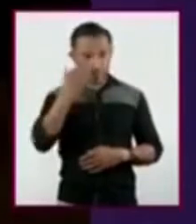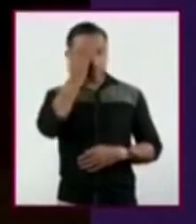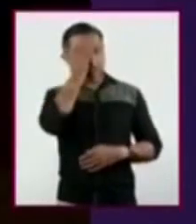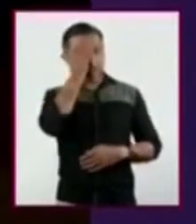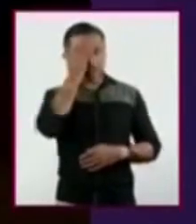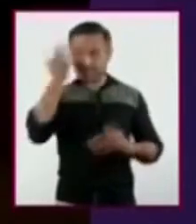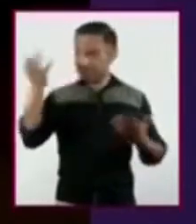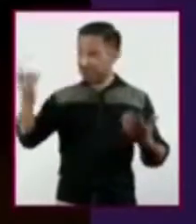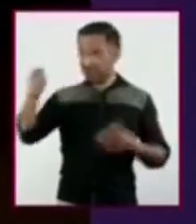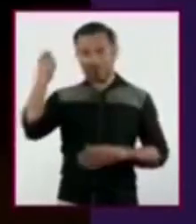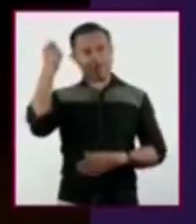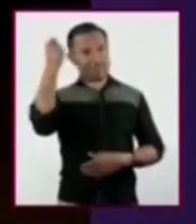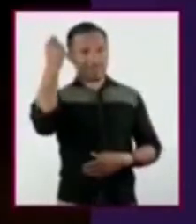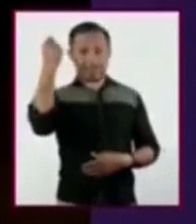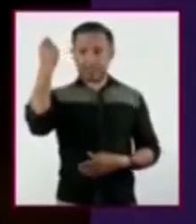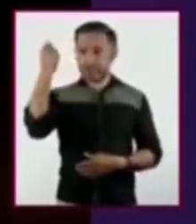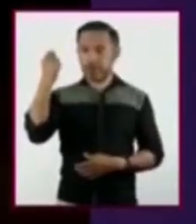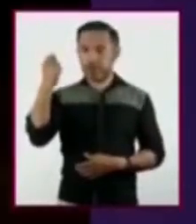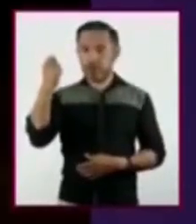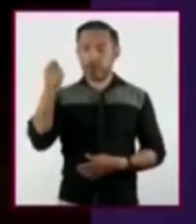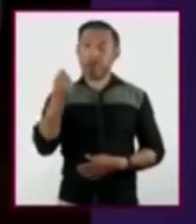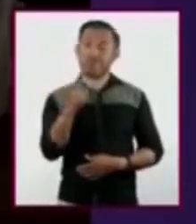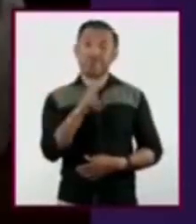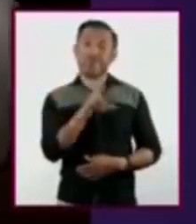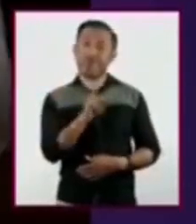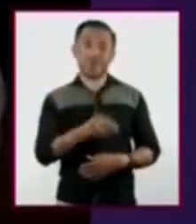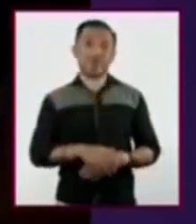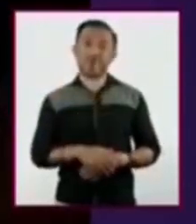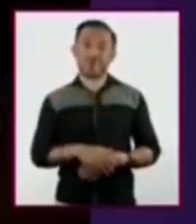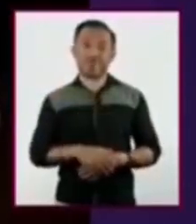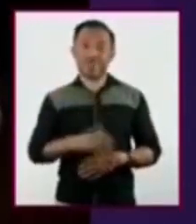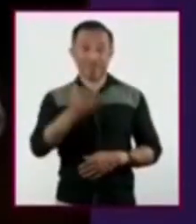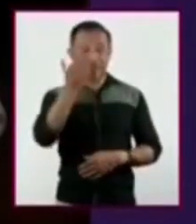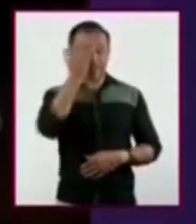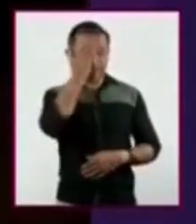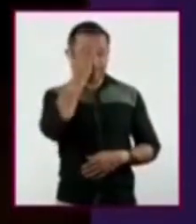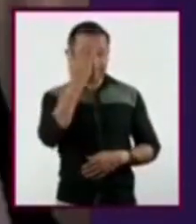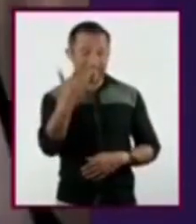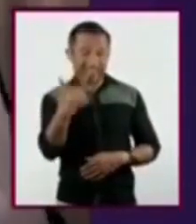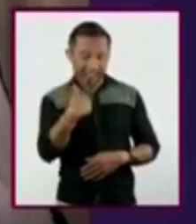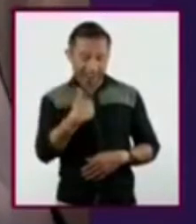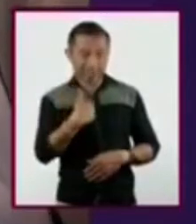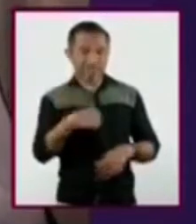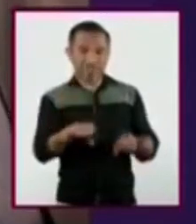but no, Dad, pirates wear boots and a beard.